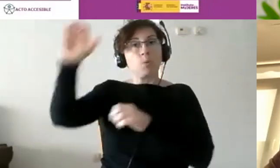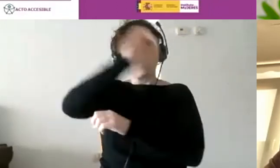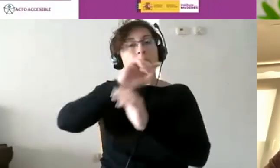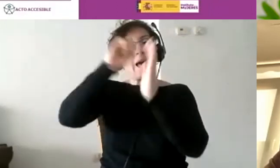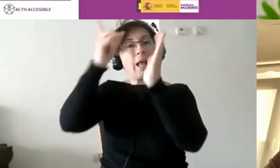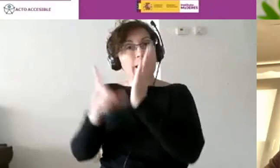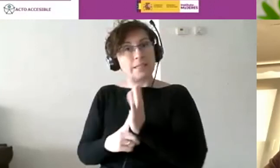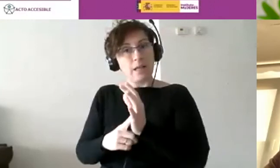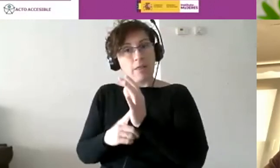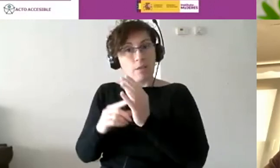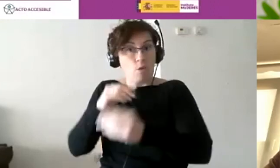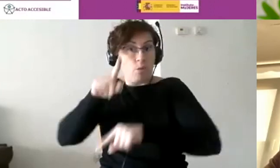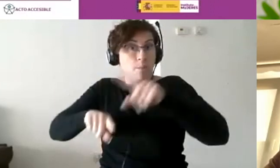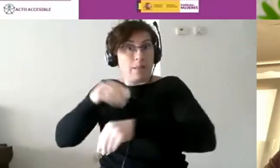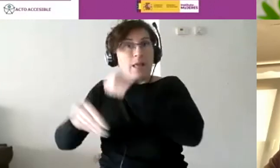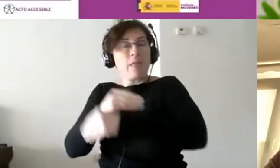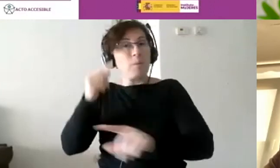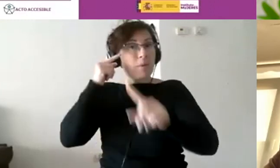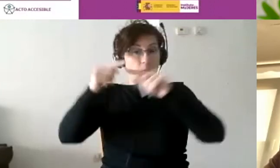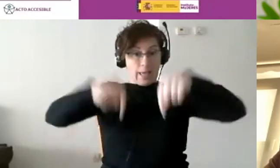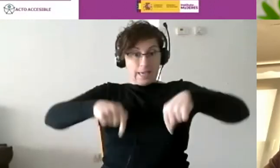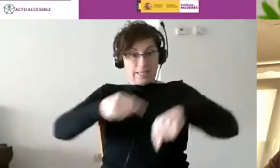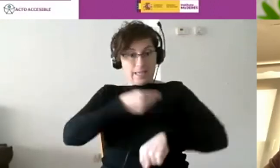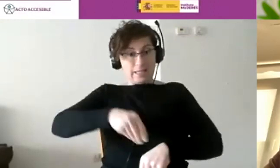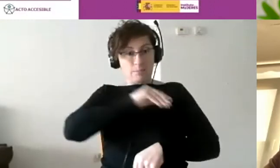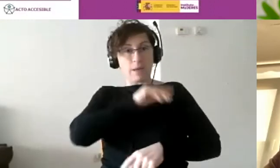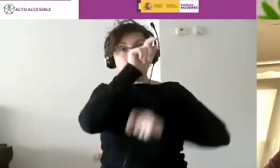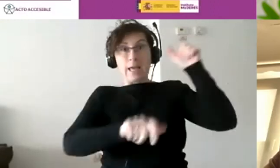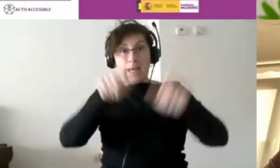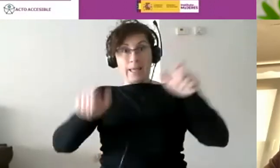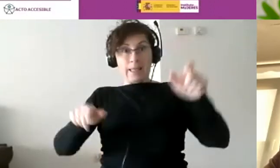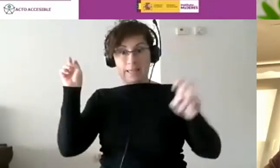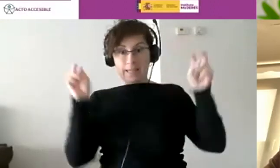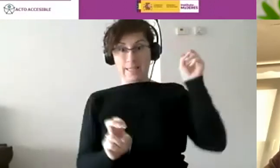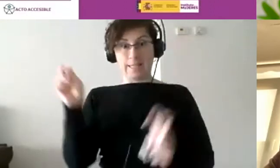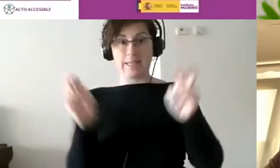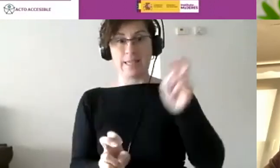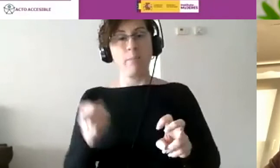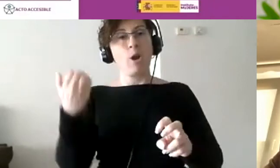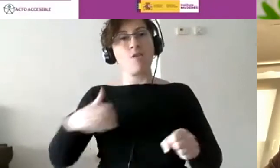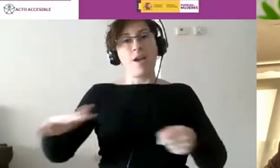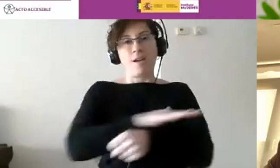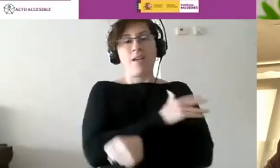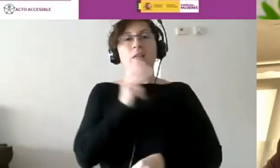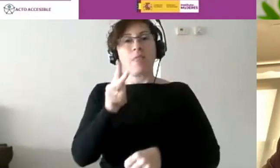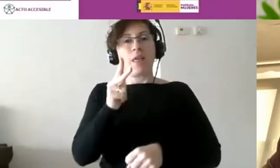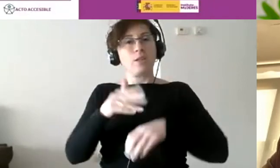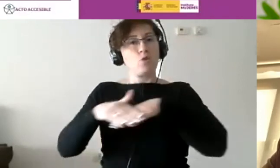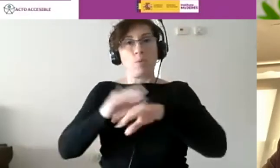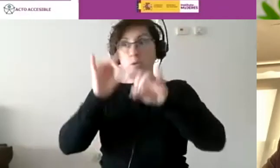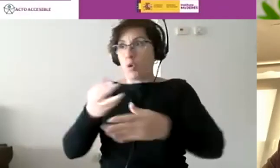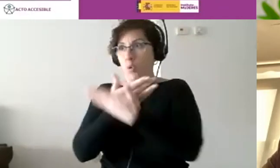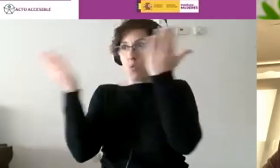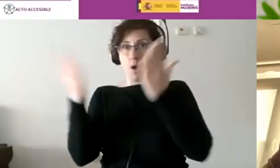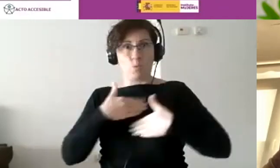for their analysis, that beyond any laws that could be made at the European level, we